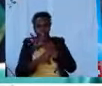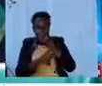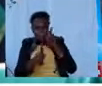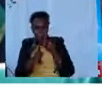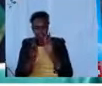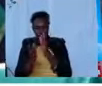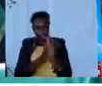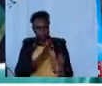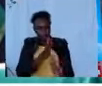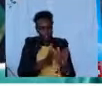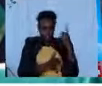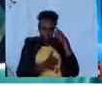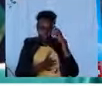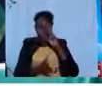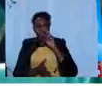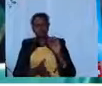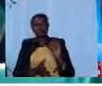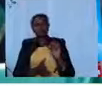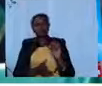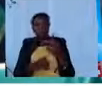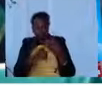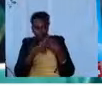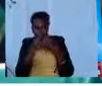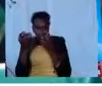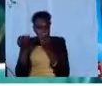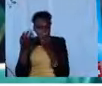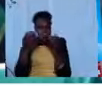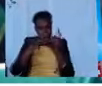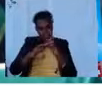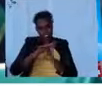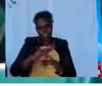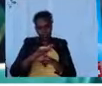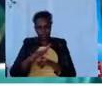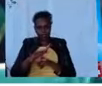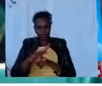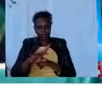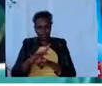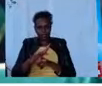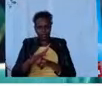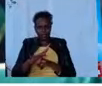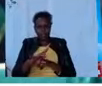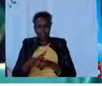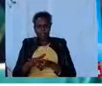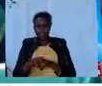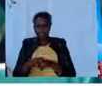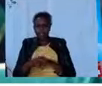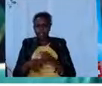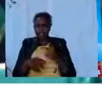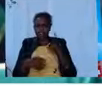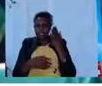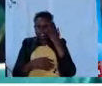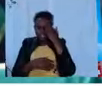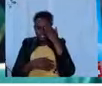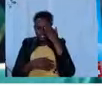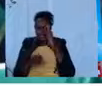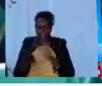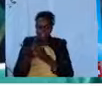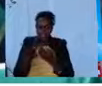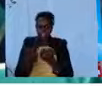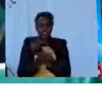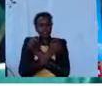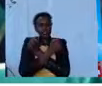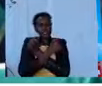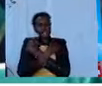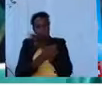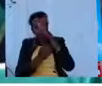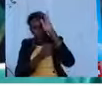plan for them, but in most cases, they failed to love their God as